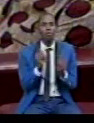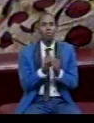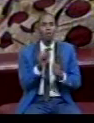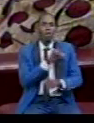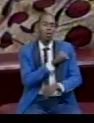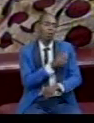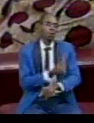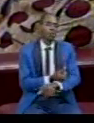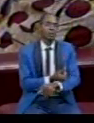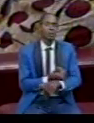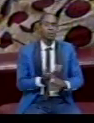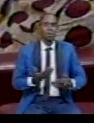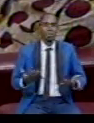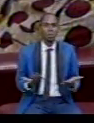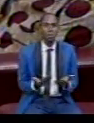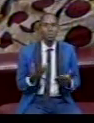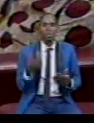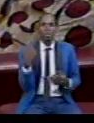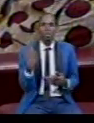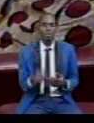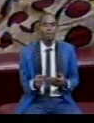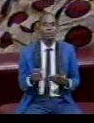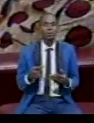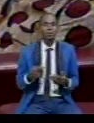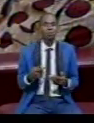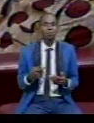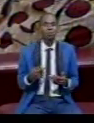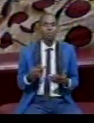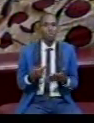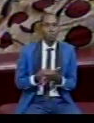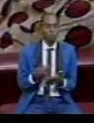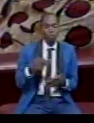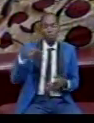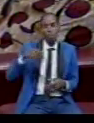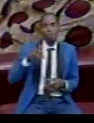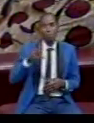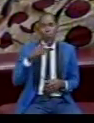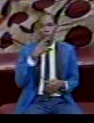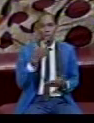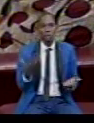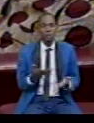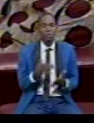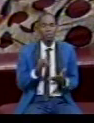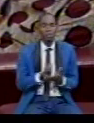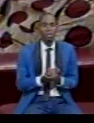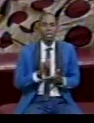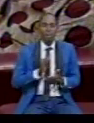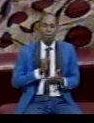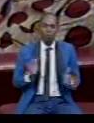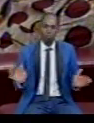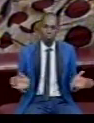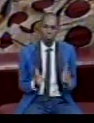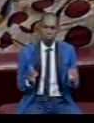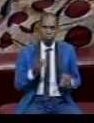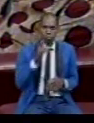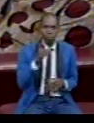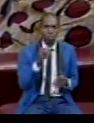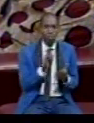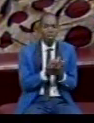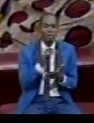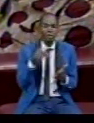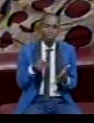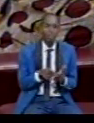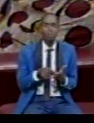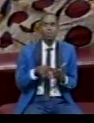apostle gives us the assurance. He said, I certify you that this gospel, this